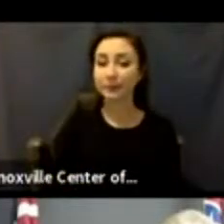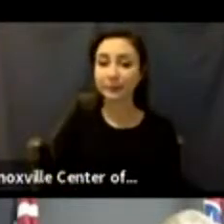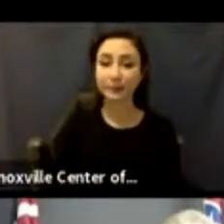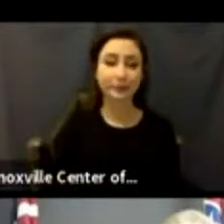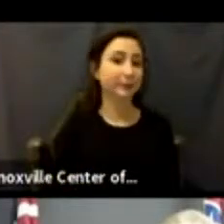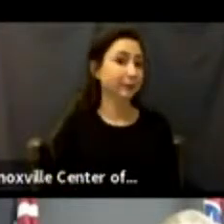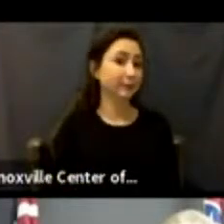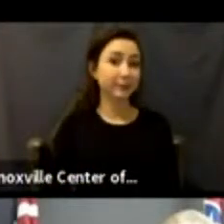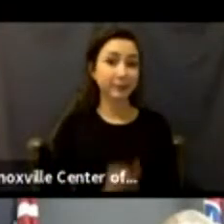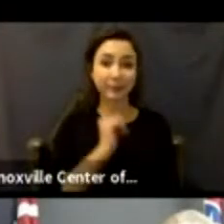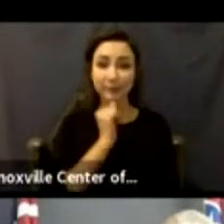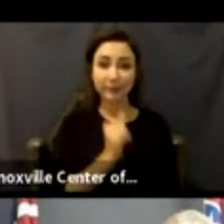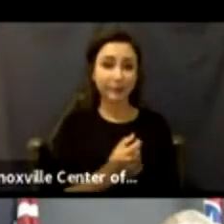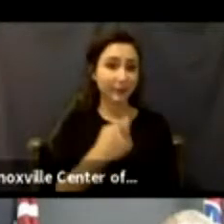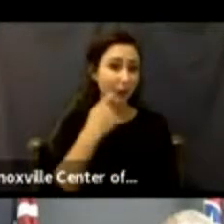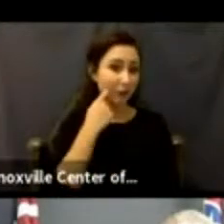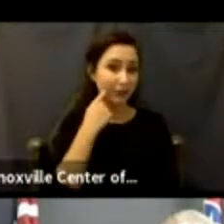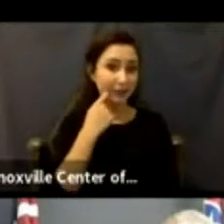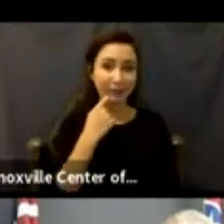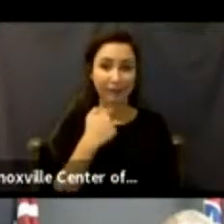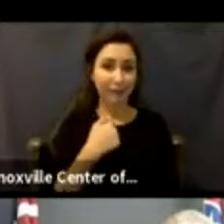Not lately that I'm aware of, no.